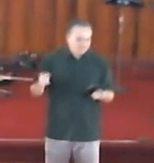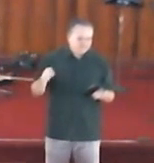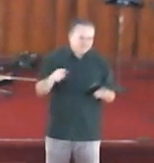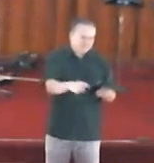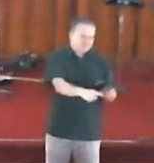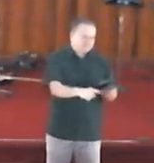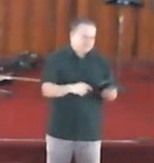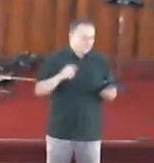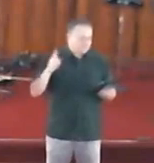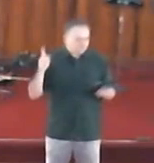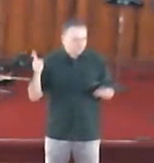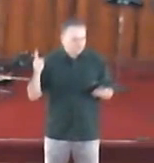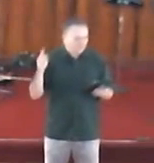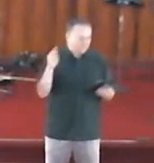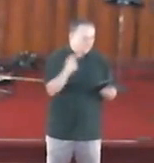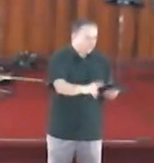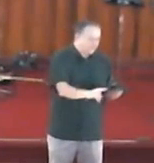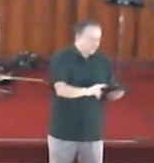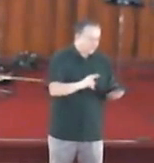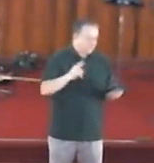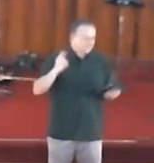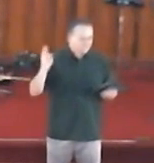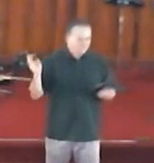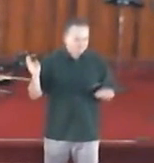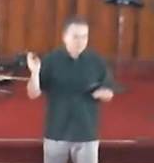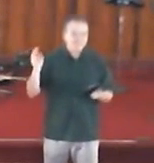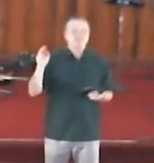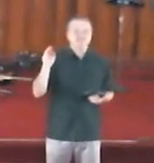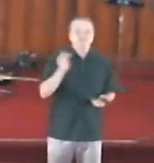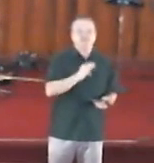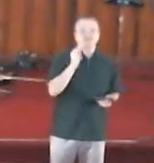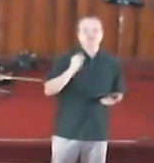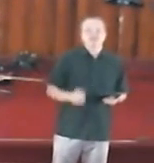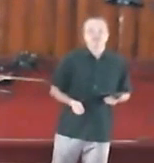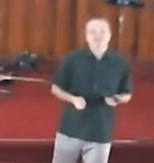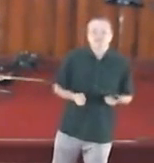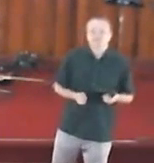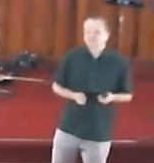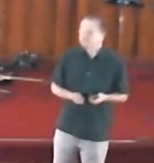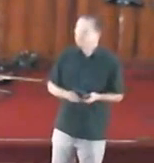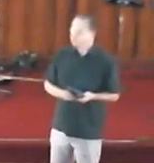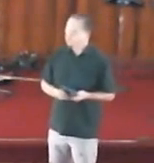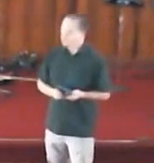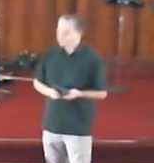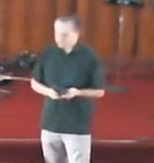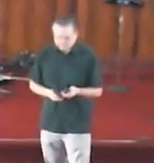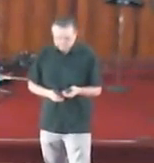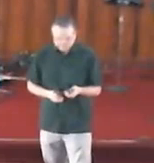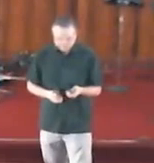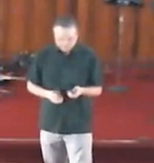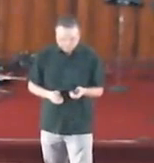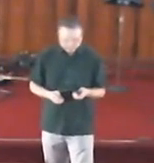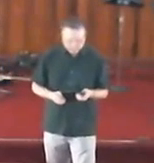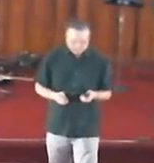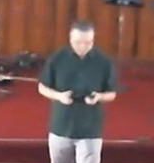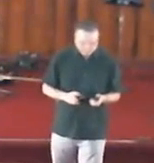pide, recibe, el que busca, encuentra, el que llama, se le abre. So I say to you, ask and it will be